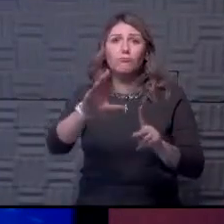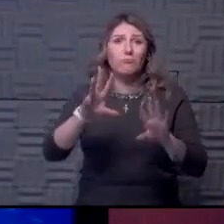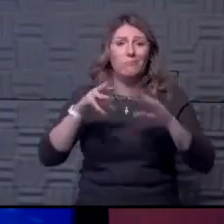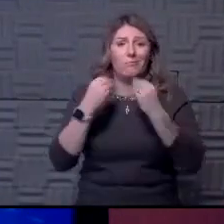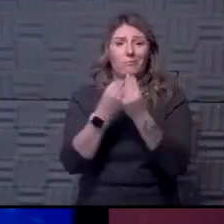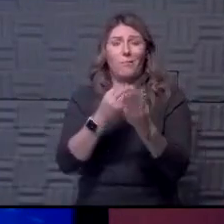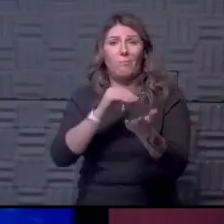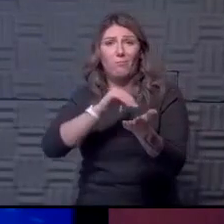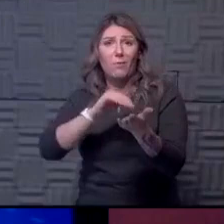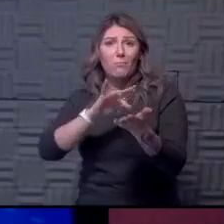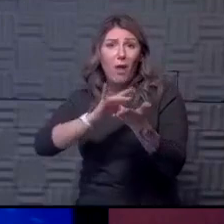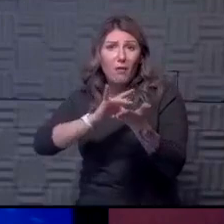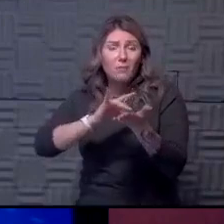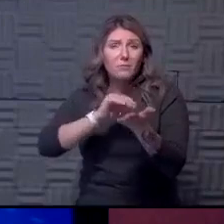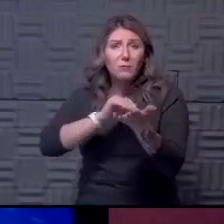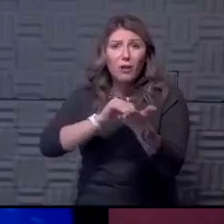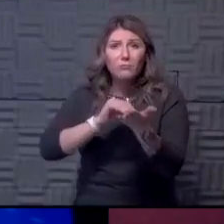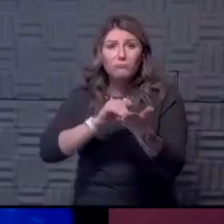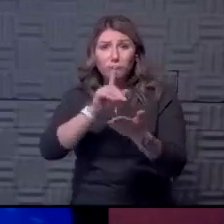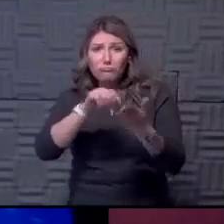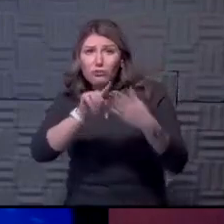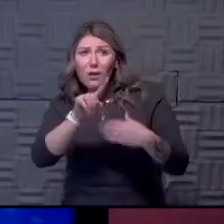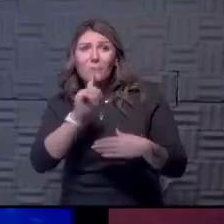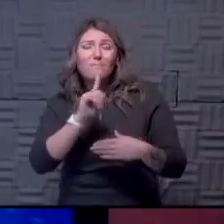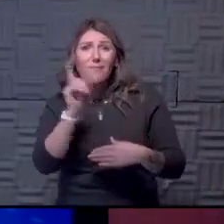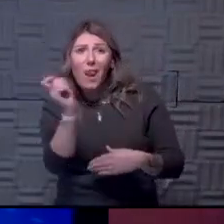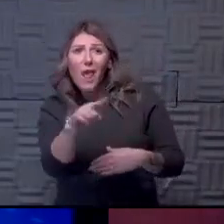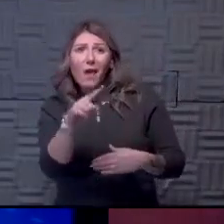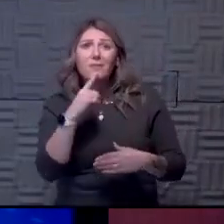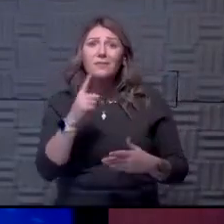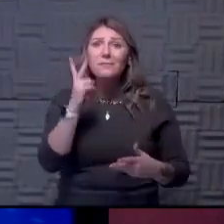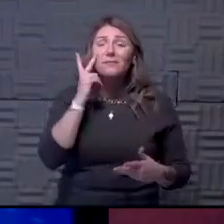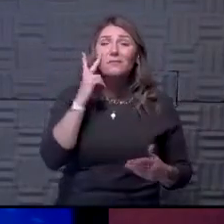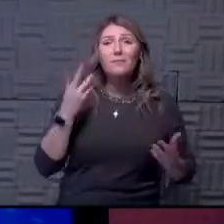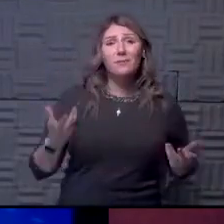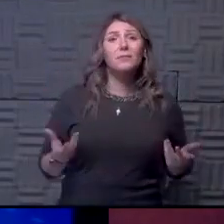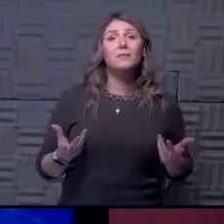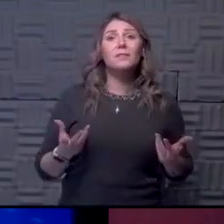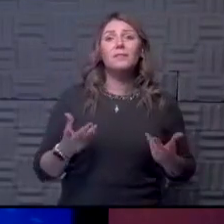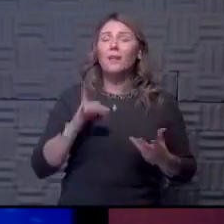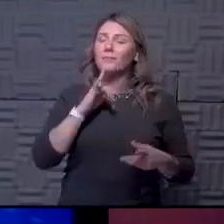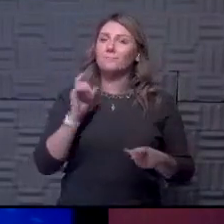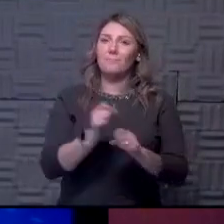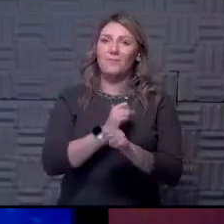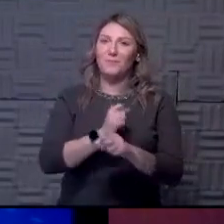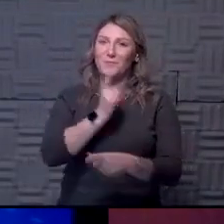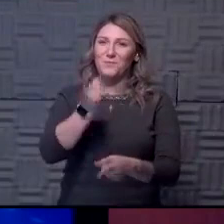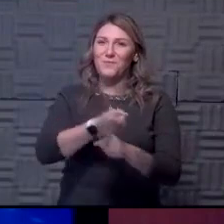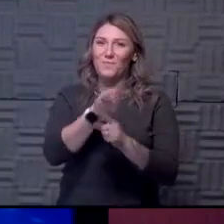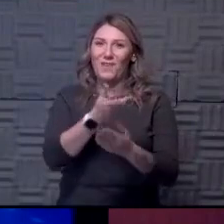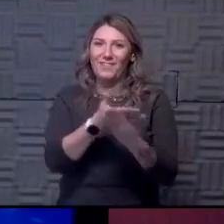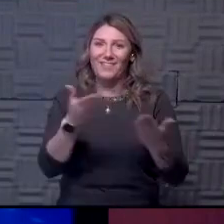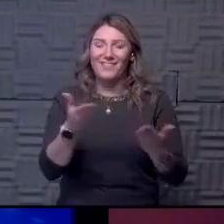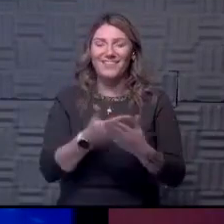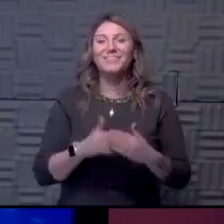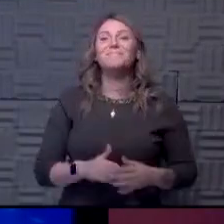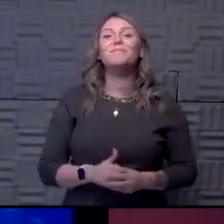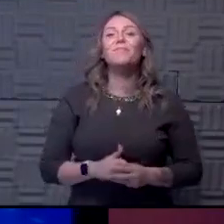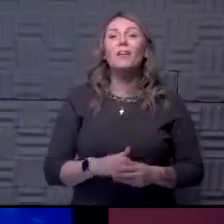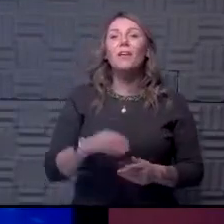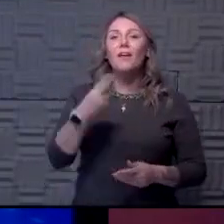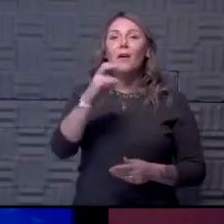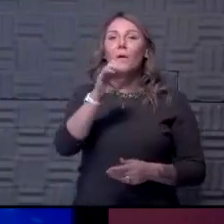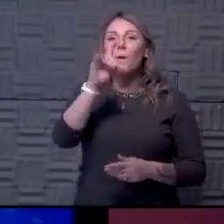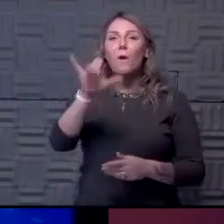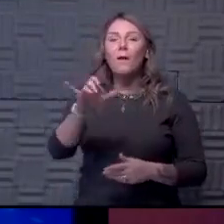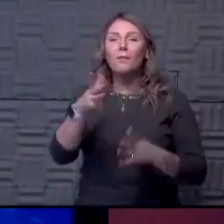your pregnancy, check with your family medicine doc. And I think that's absolutely the right thing to do. Holly asks, I know